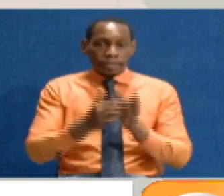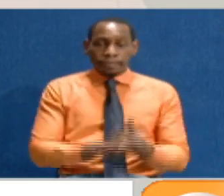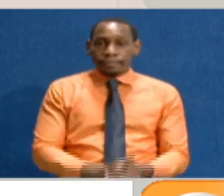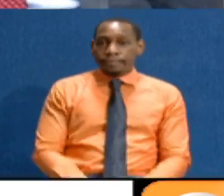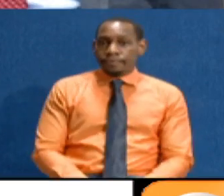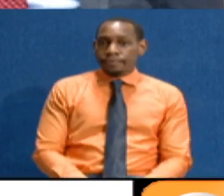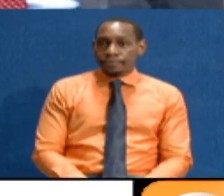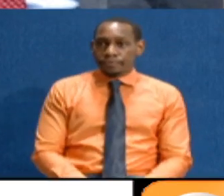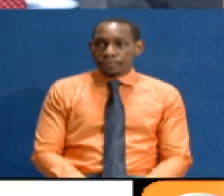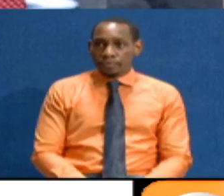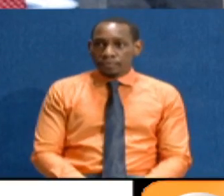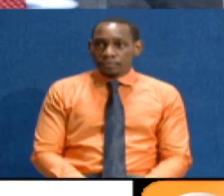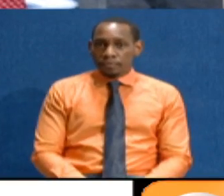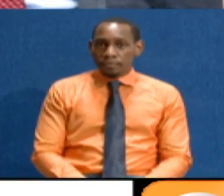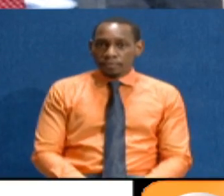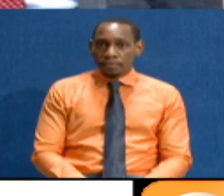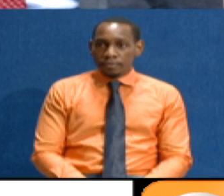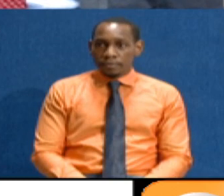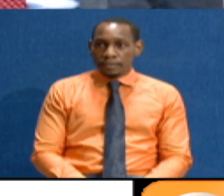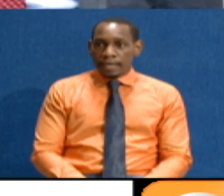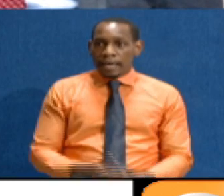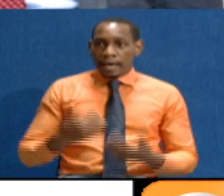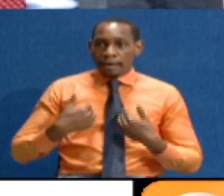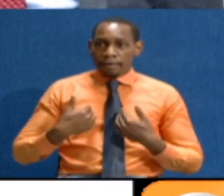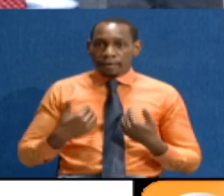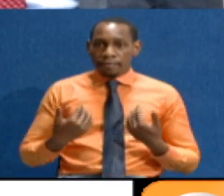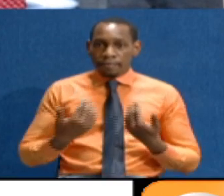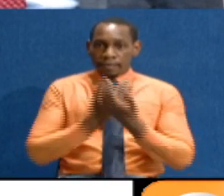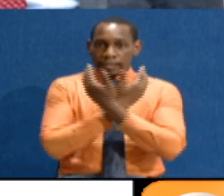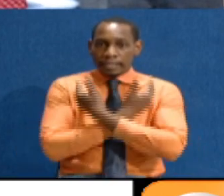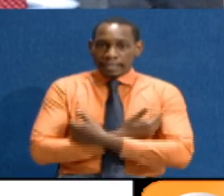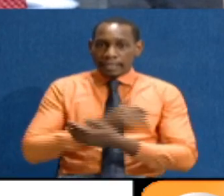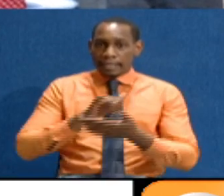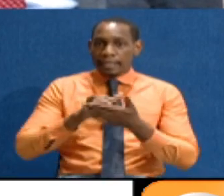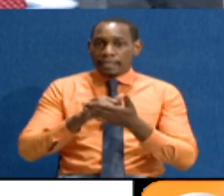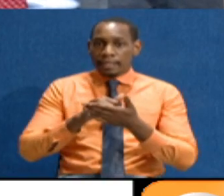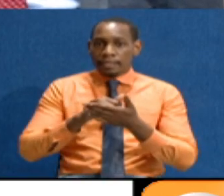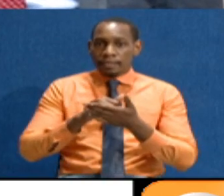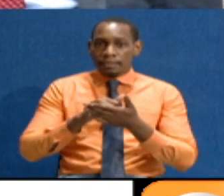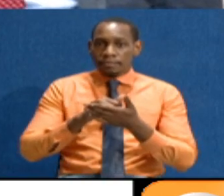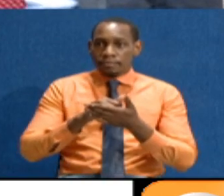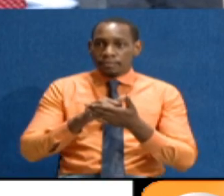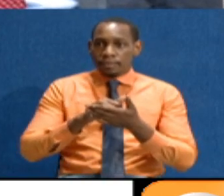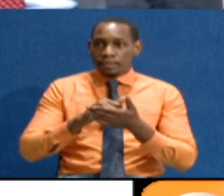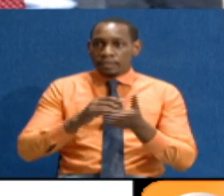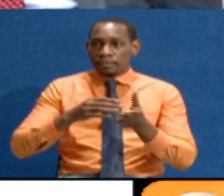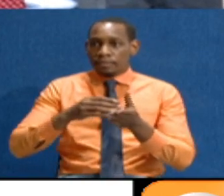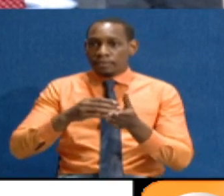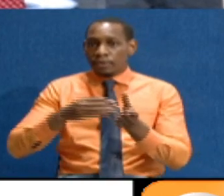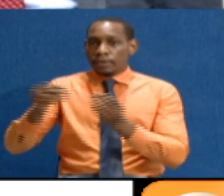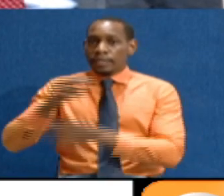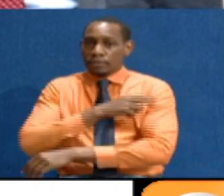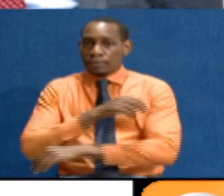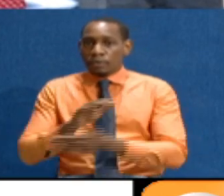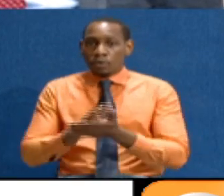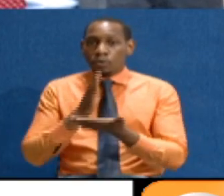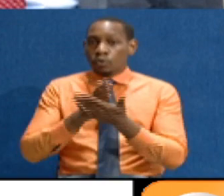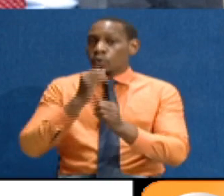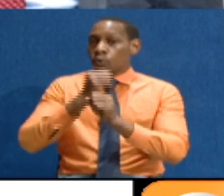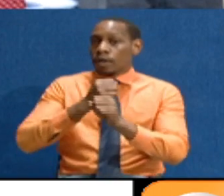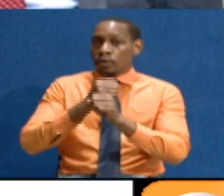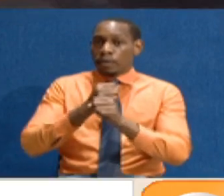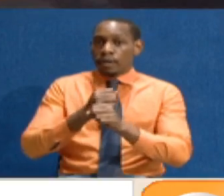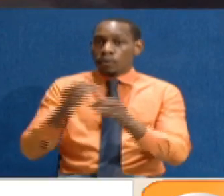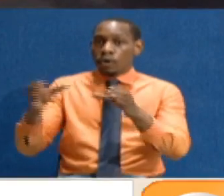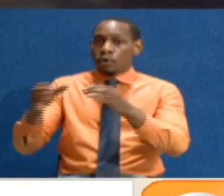Right, Pete, let me bring you in. You've come in with your reflector jacket, I assume, because you were actually out in the field today. I know you work a lot